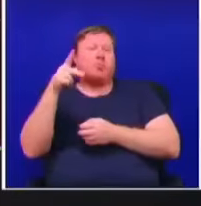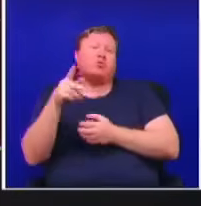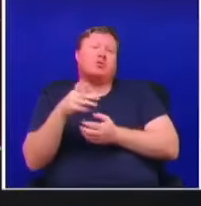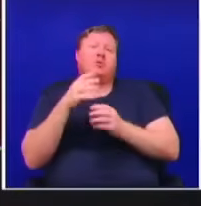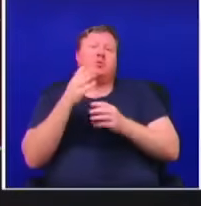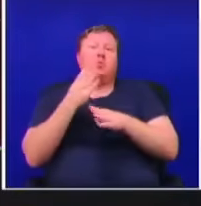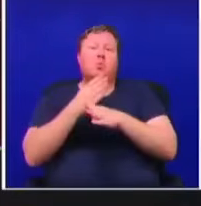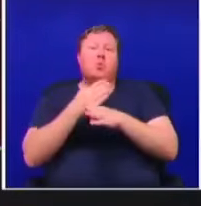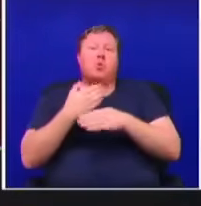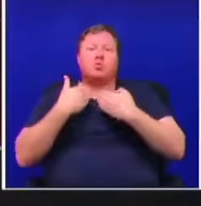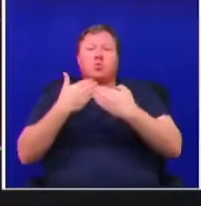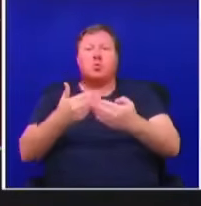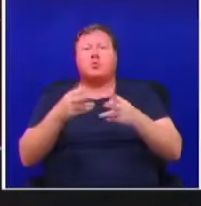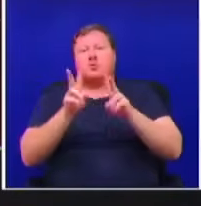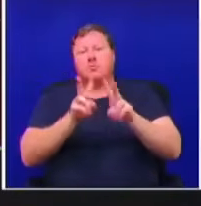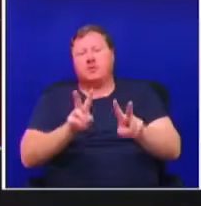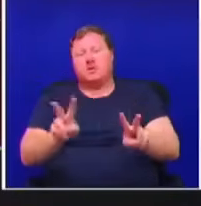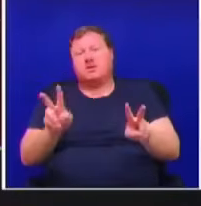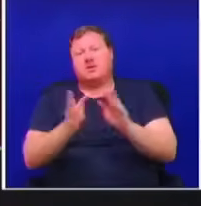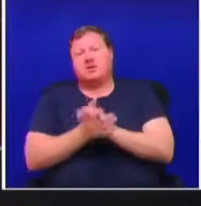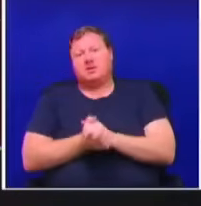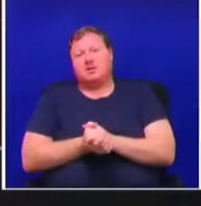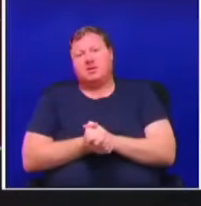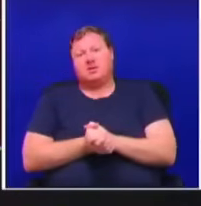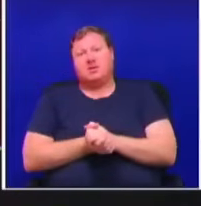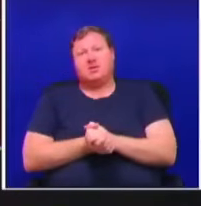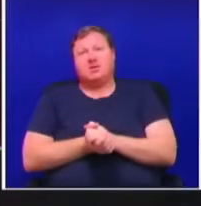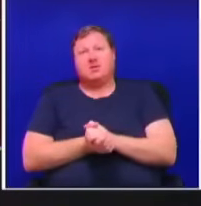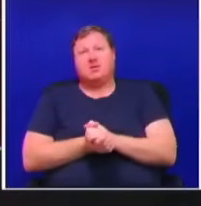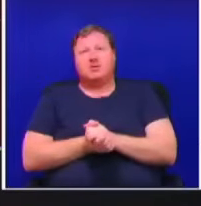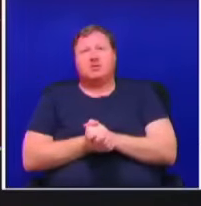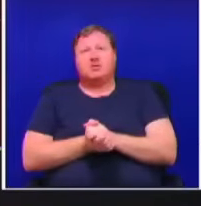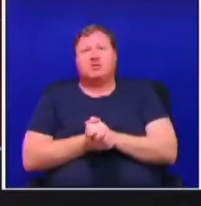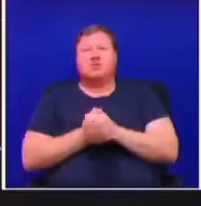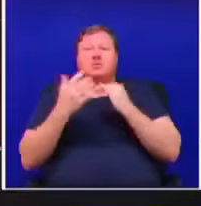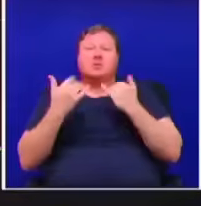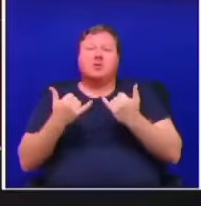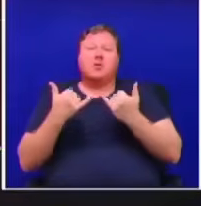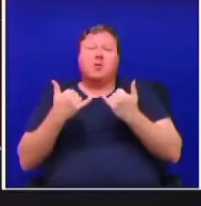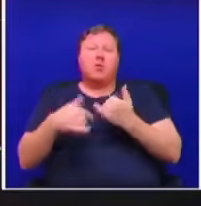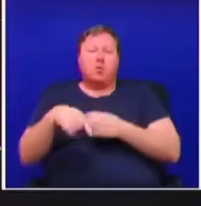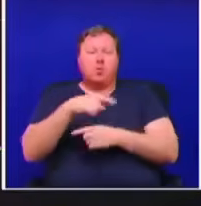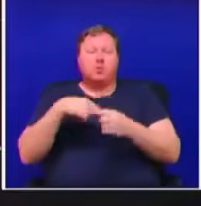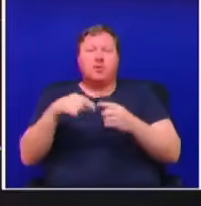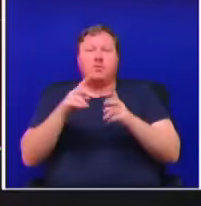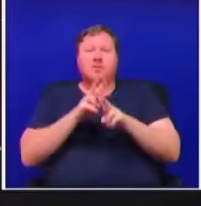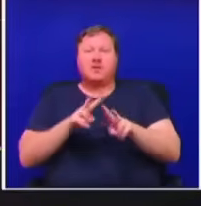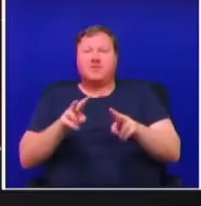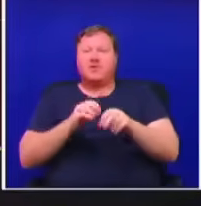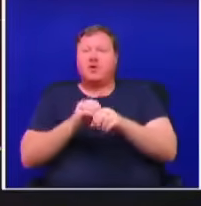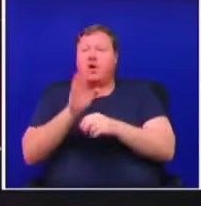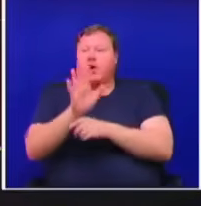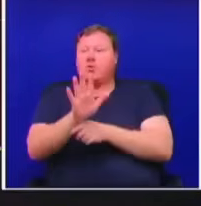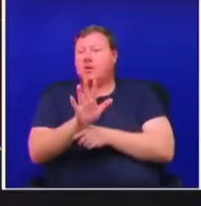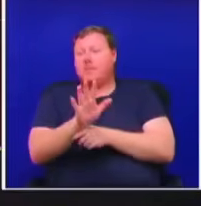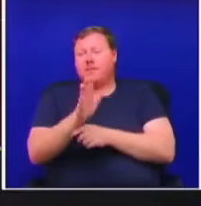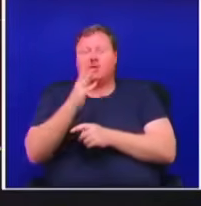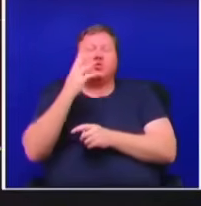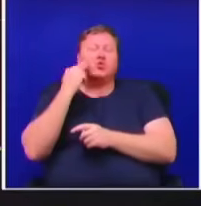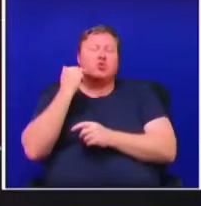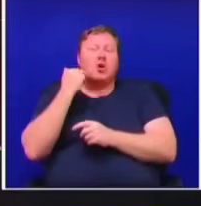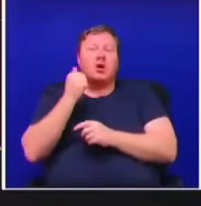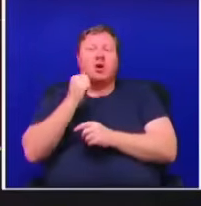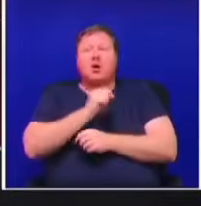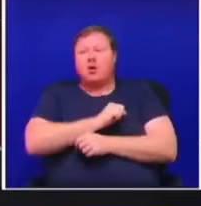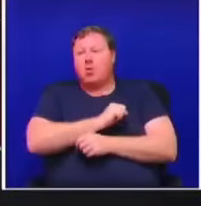always had is that we, in pursuing peaceful outcomes, will talk to all parties. We